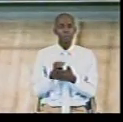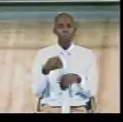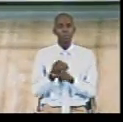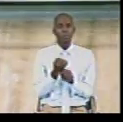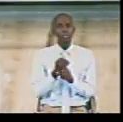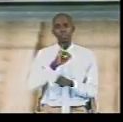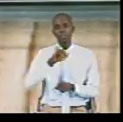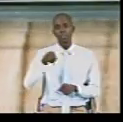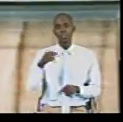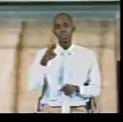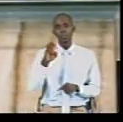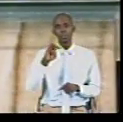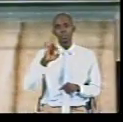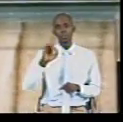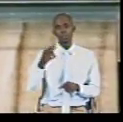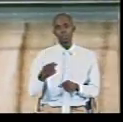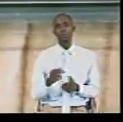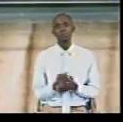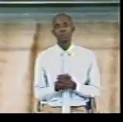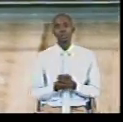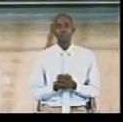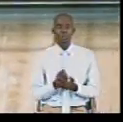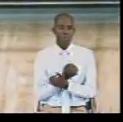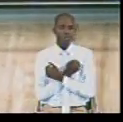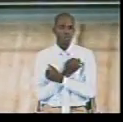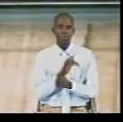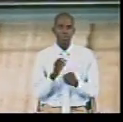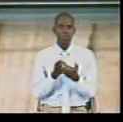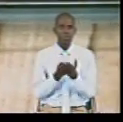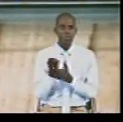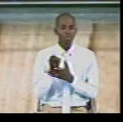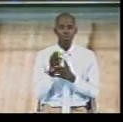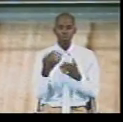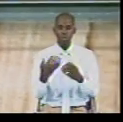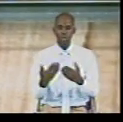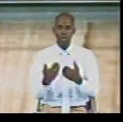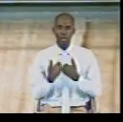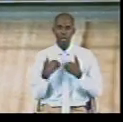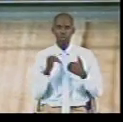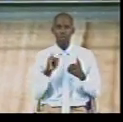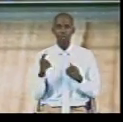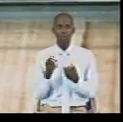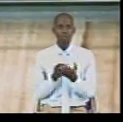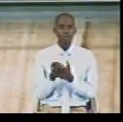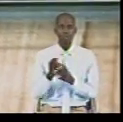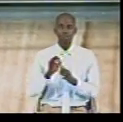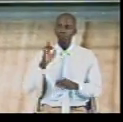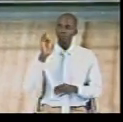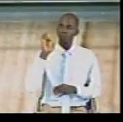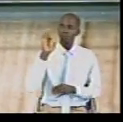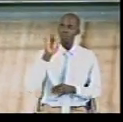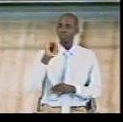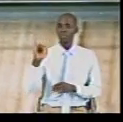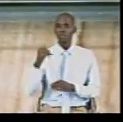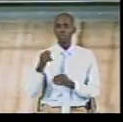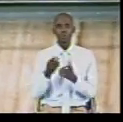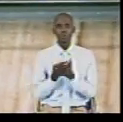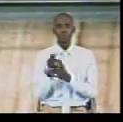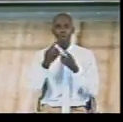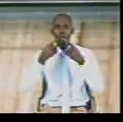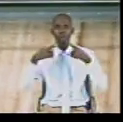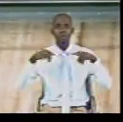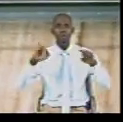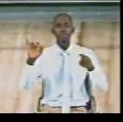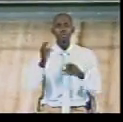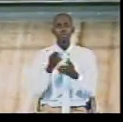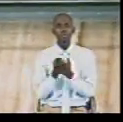the truth, loving the truth, possessing the truth, preaching the truth, announcing the truth, putting forth